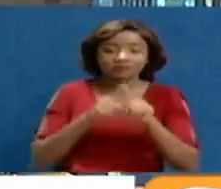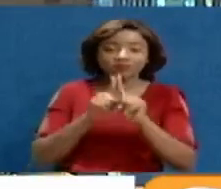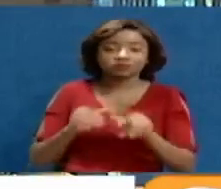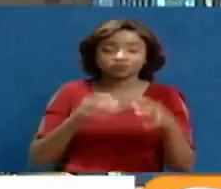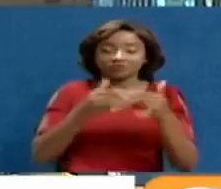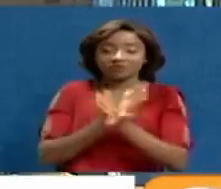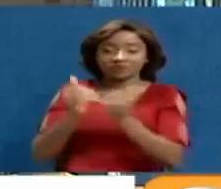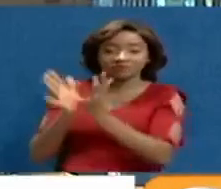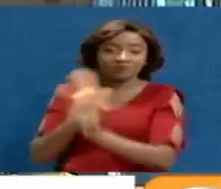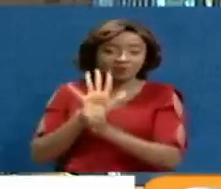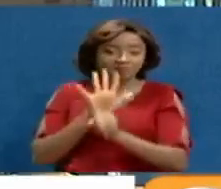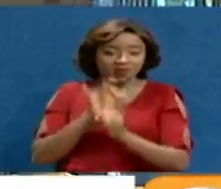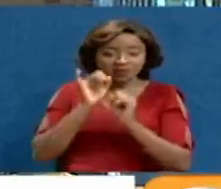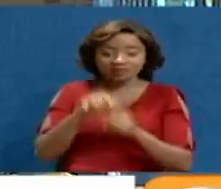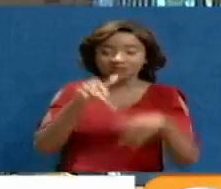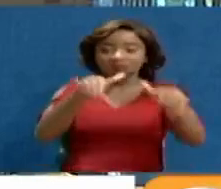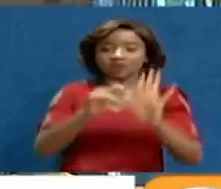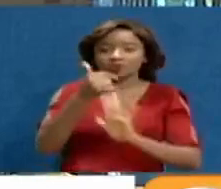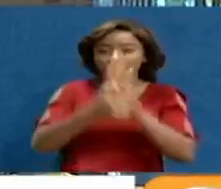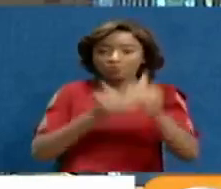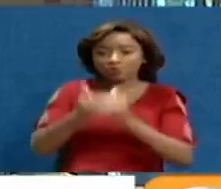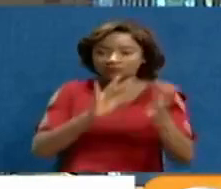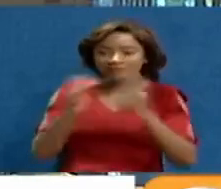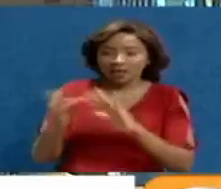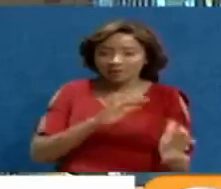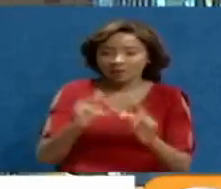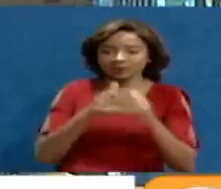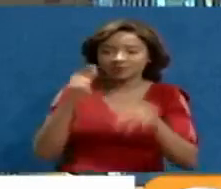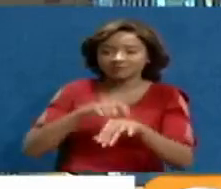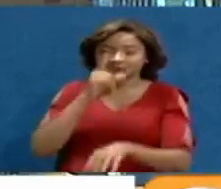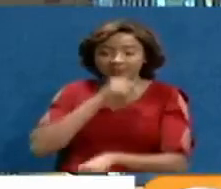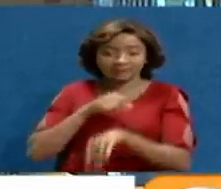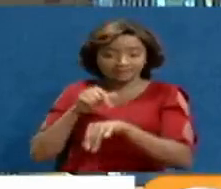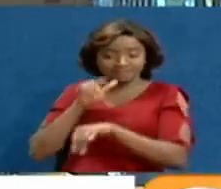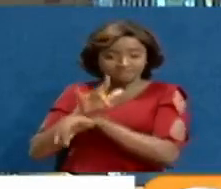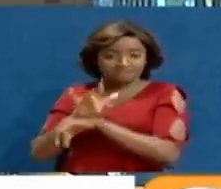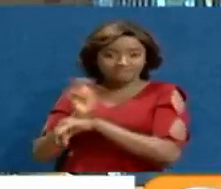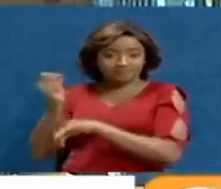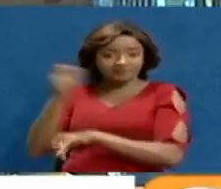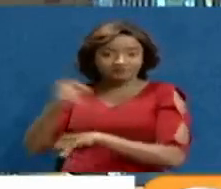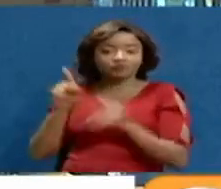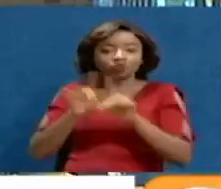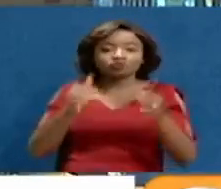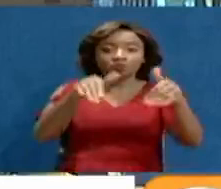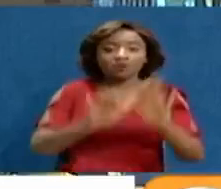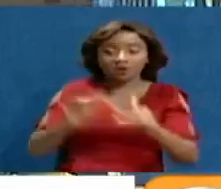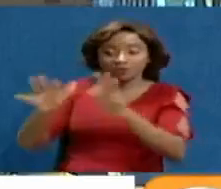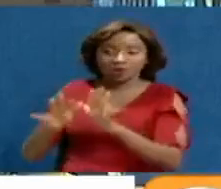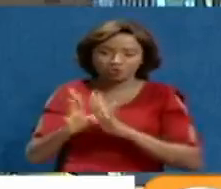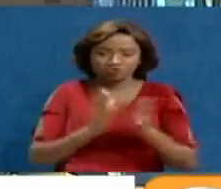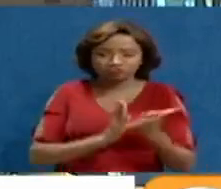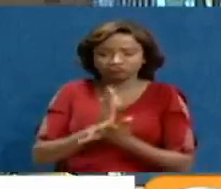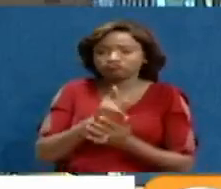the land, a burial protocol was instituted during the earlier months of the outbreak, where burial rites were conducted under